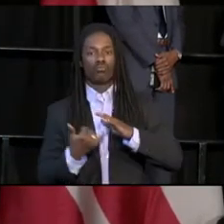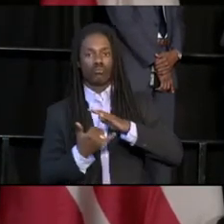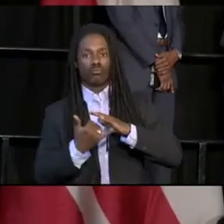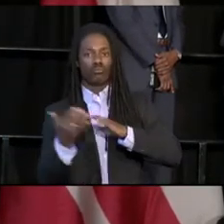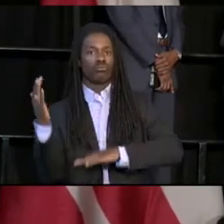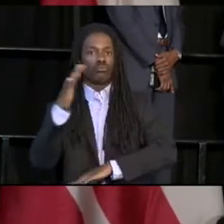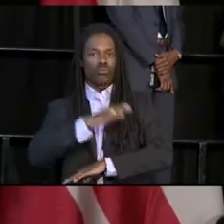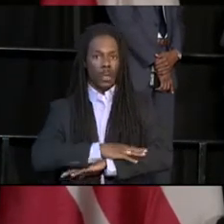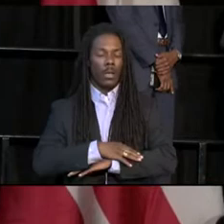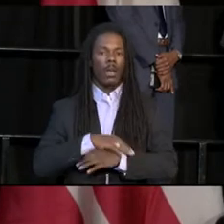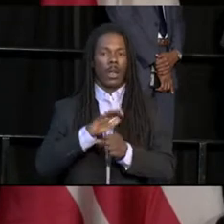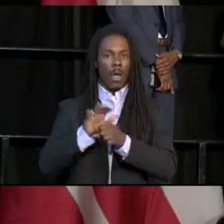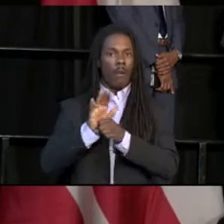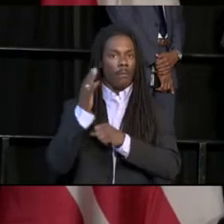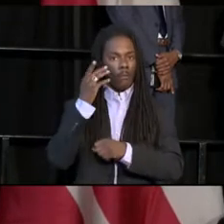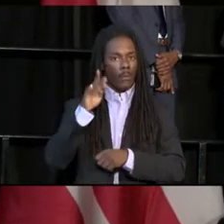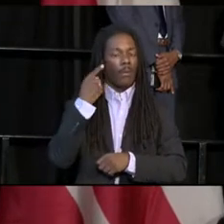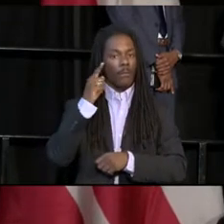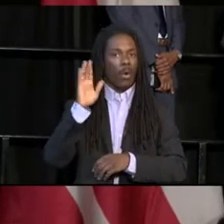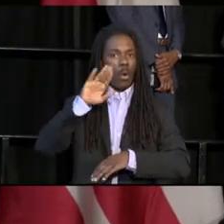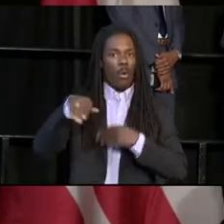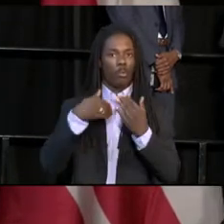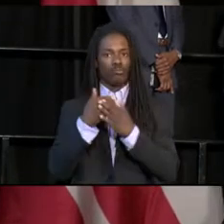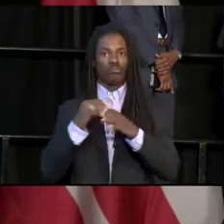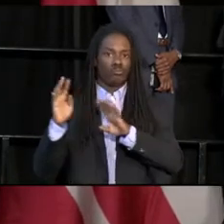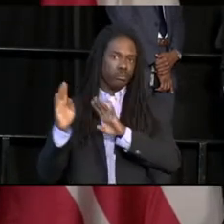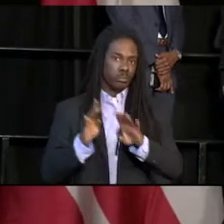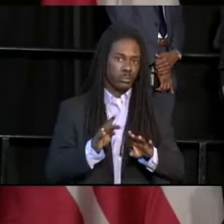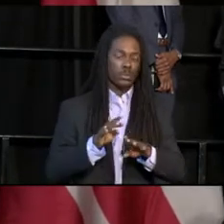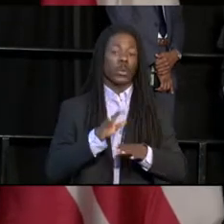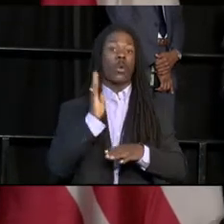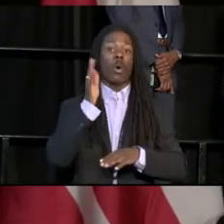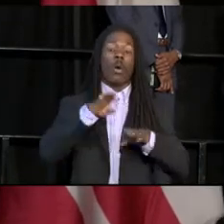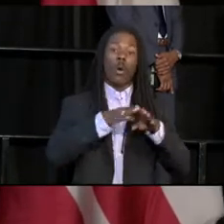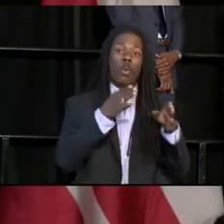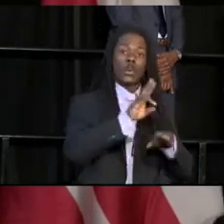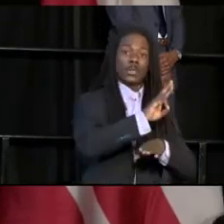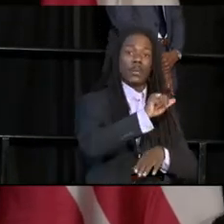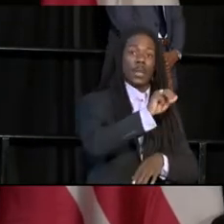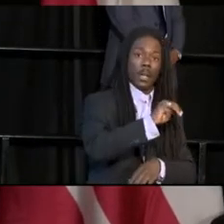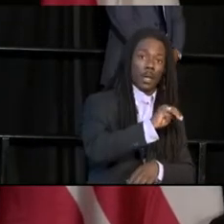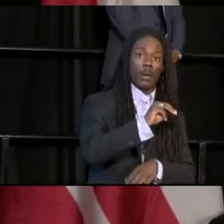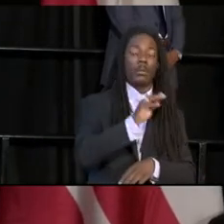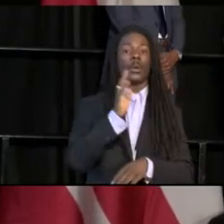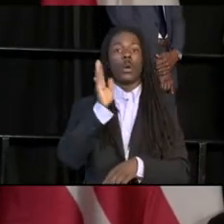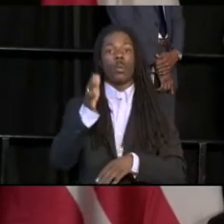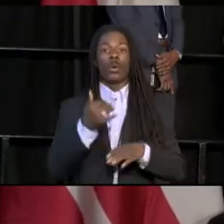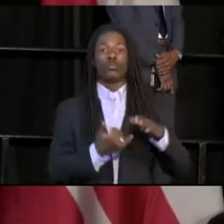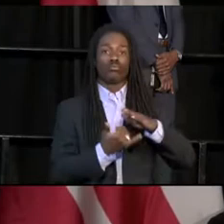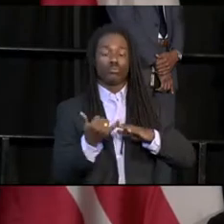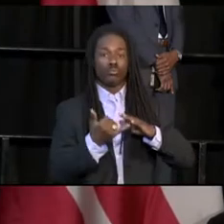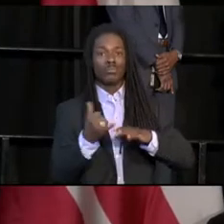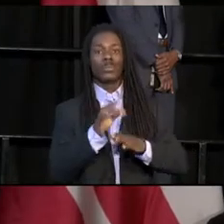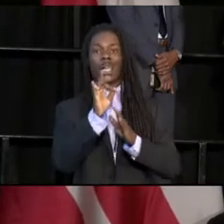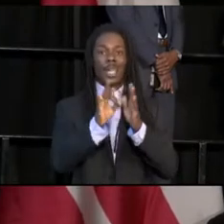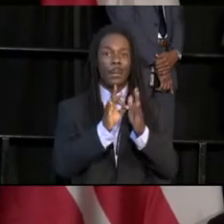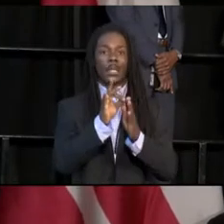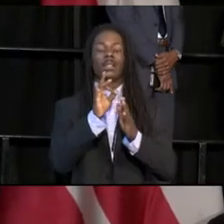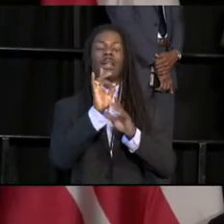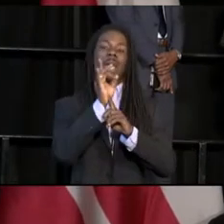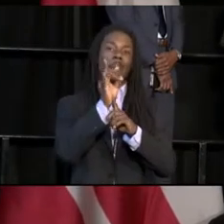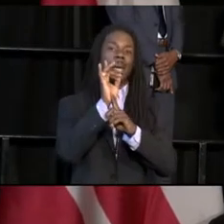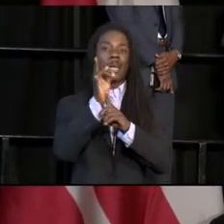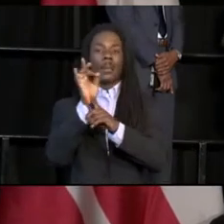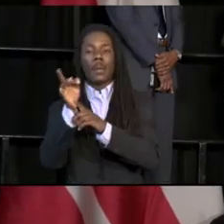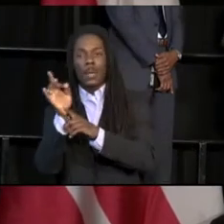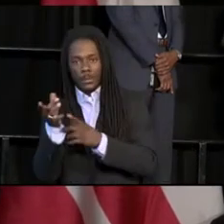crowds. The rail system will open at 7 a.m., and trains will depart end-of-line stations every 8 minutes, and additional Red